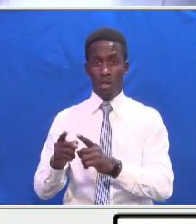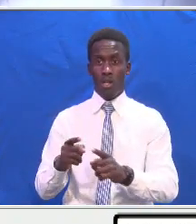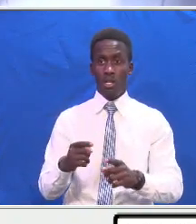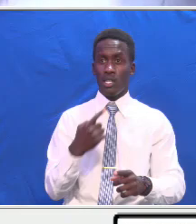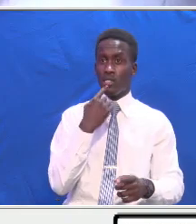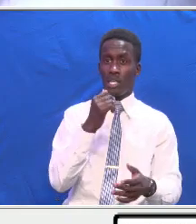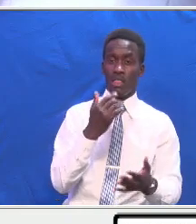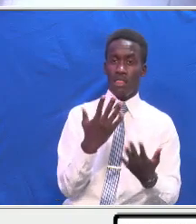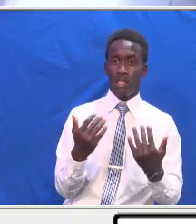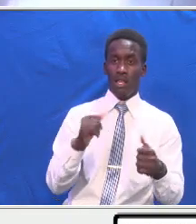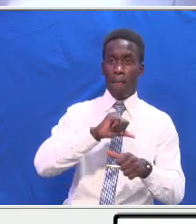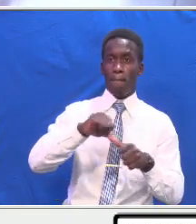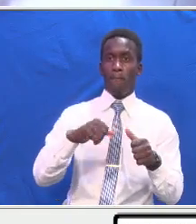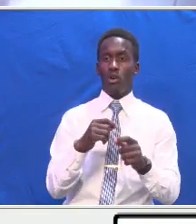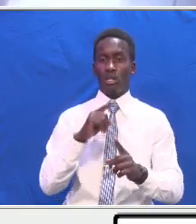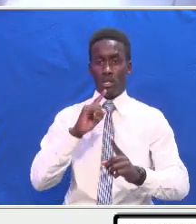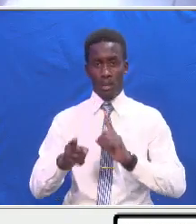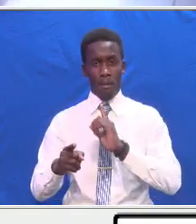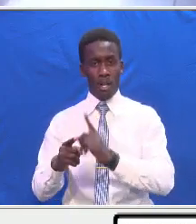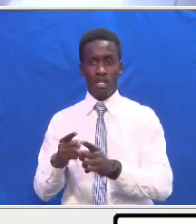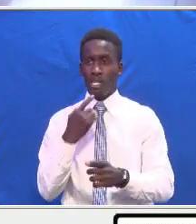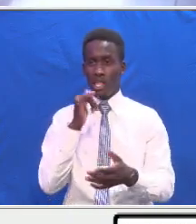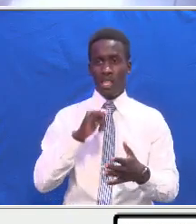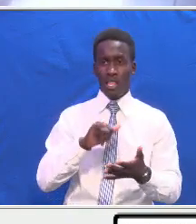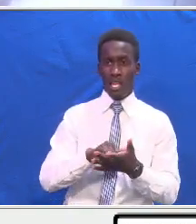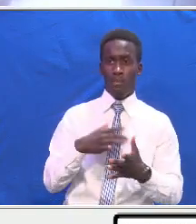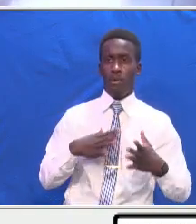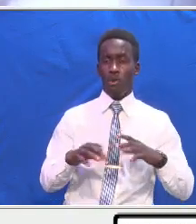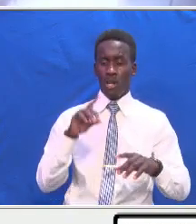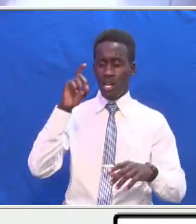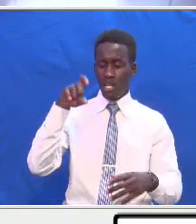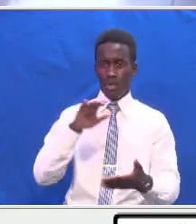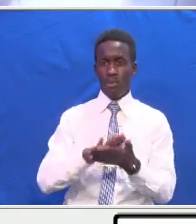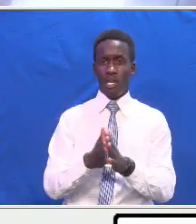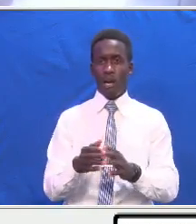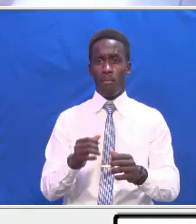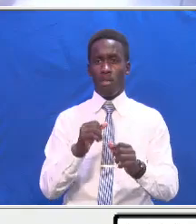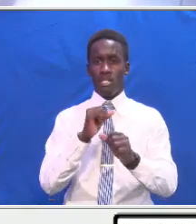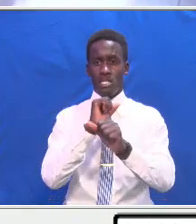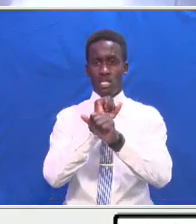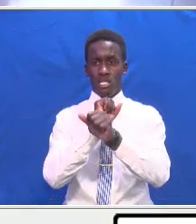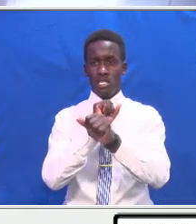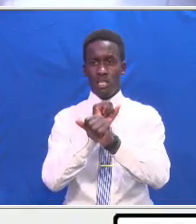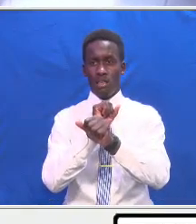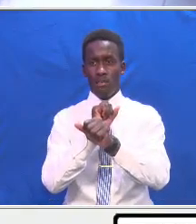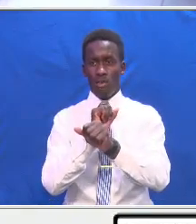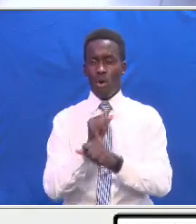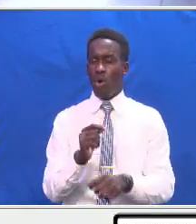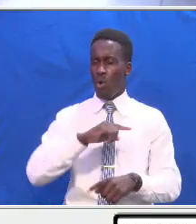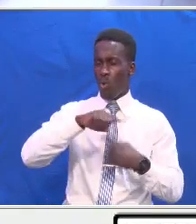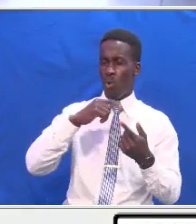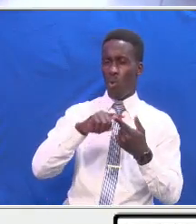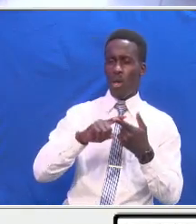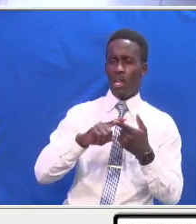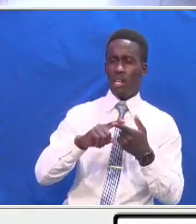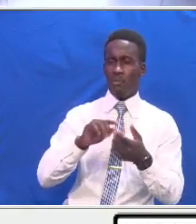about Occupy Standard and it was very clear. He said that people need to be safe, people need to just wear flags. When did it become a crime that to